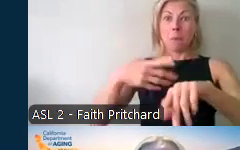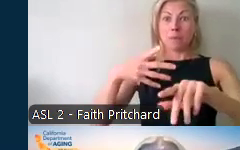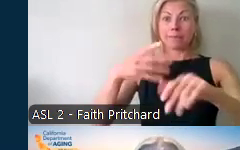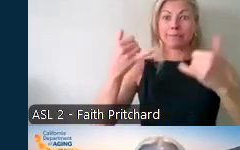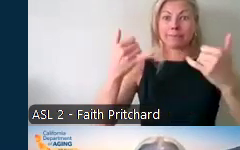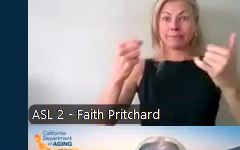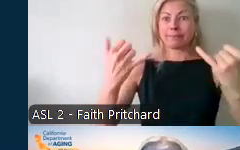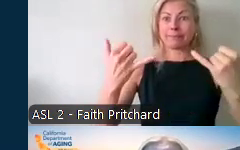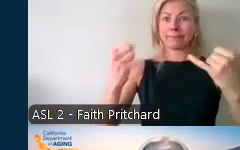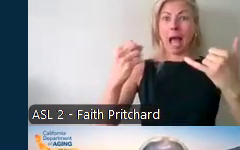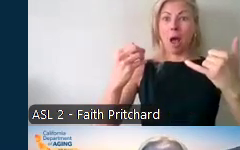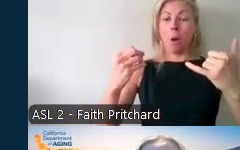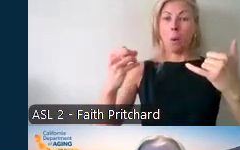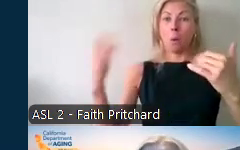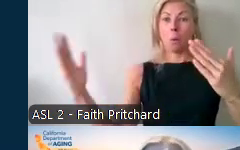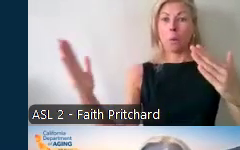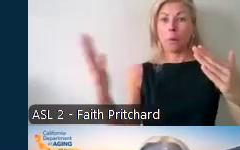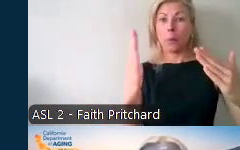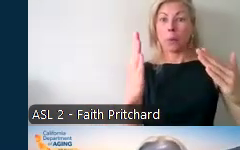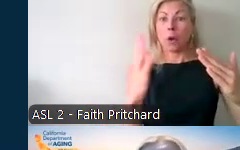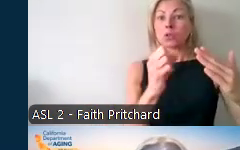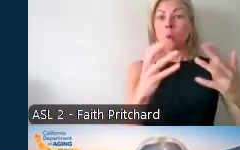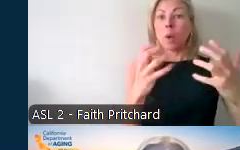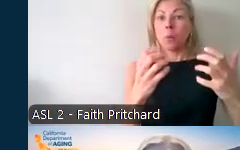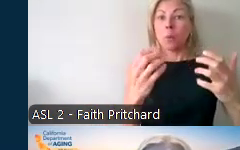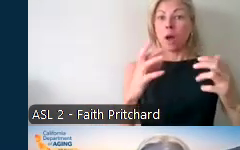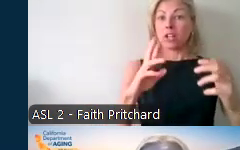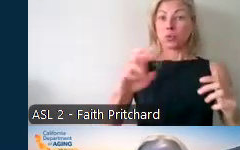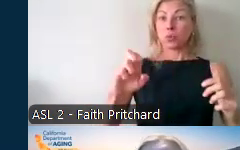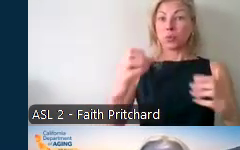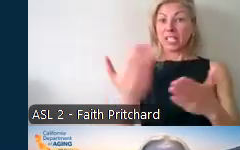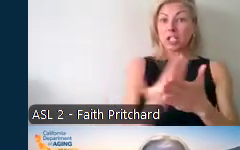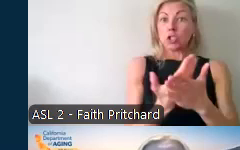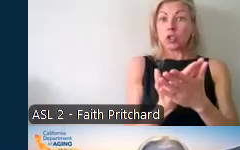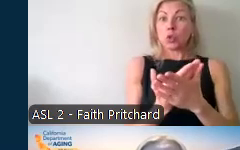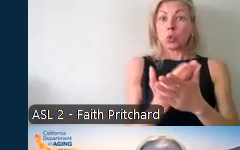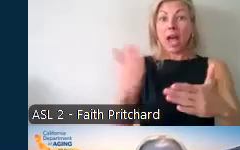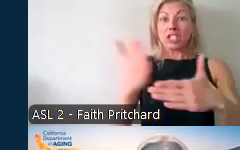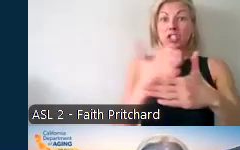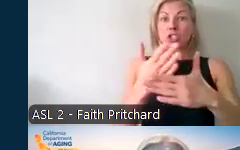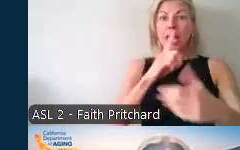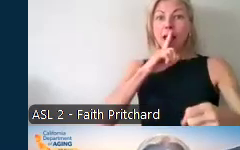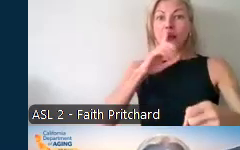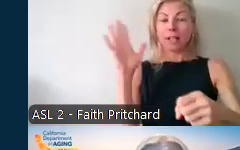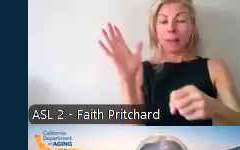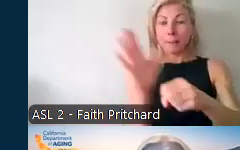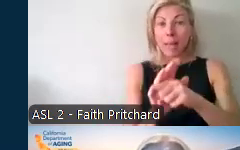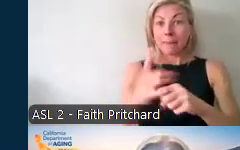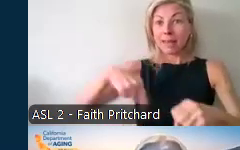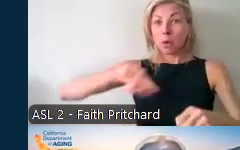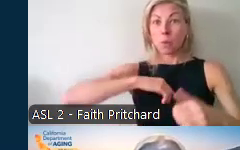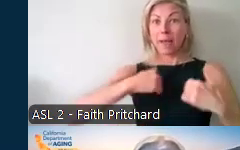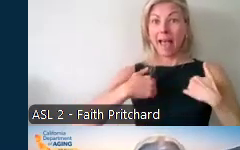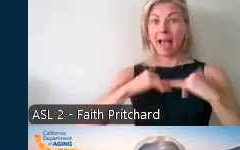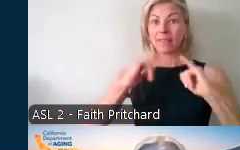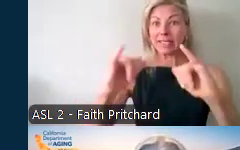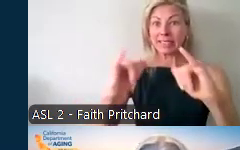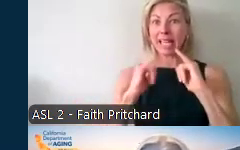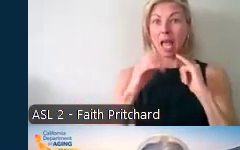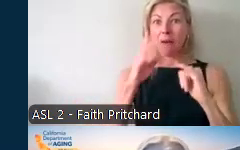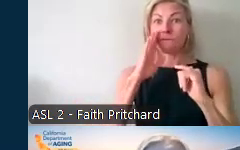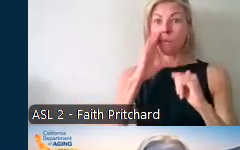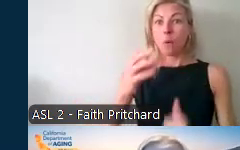an opportunity for us to renew the shared commitment that we all have to California's master plan for aging. And this